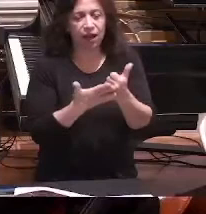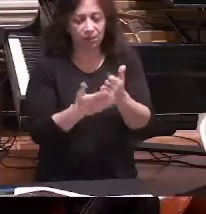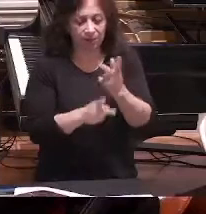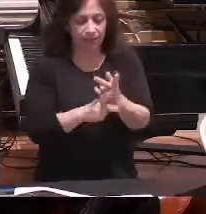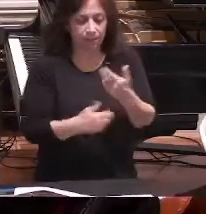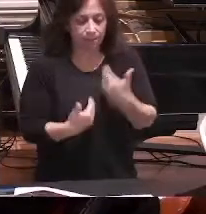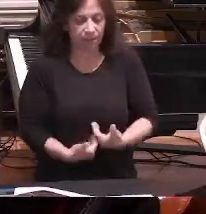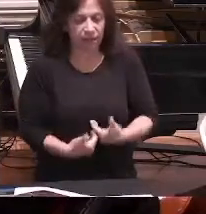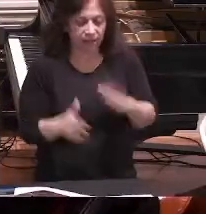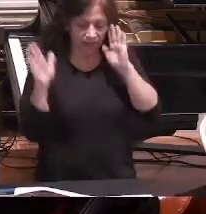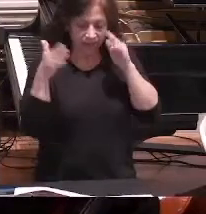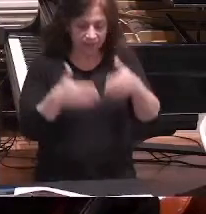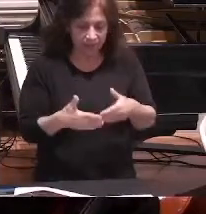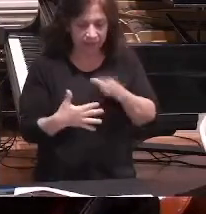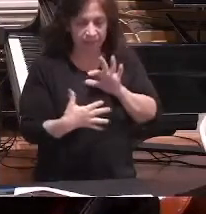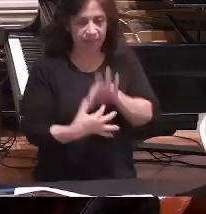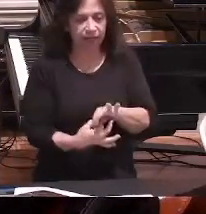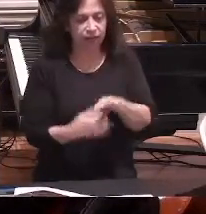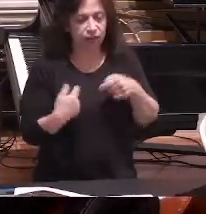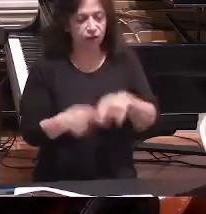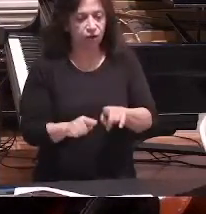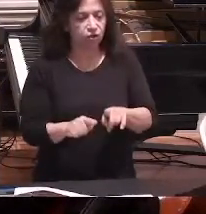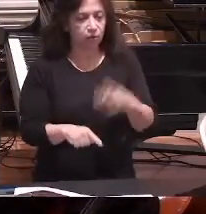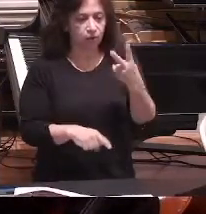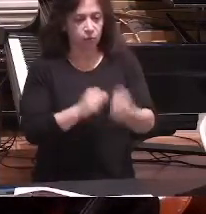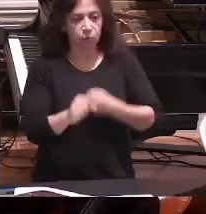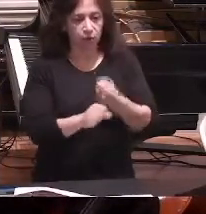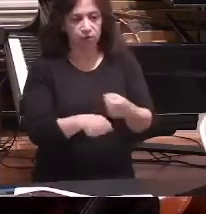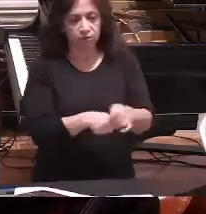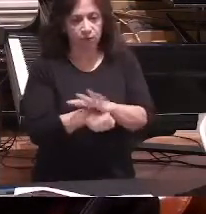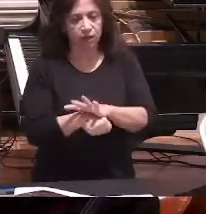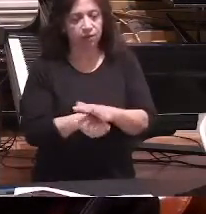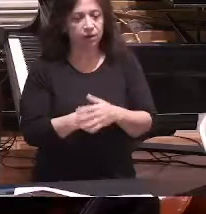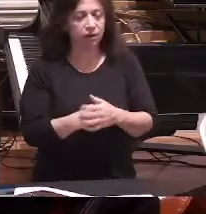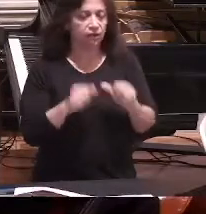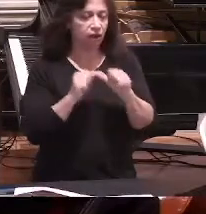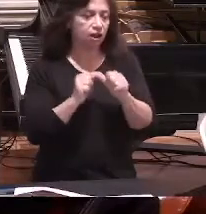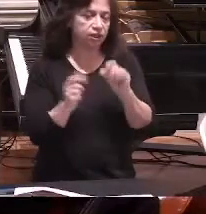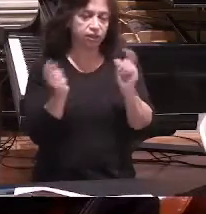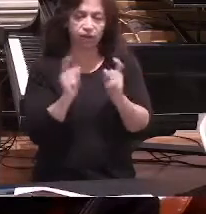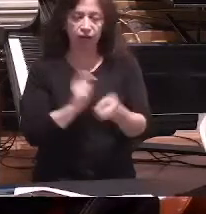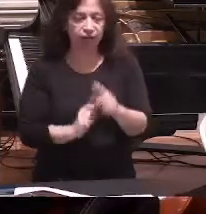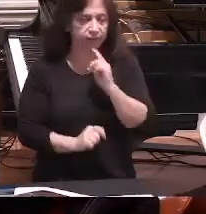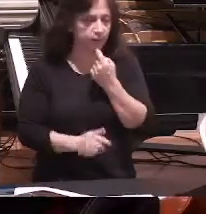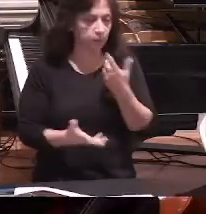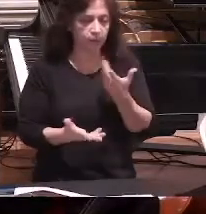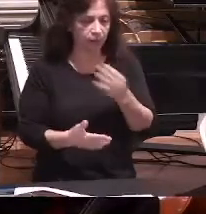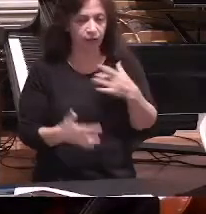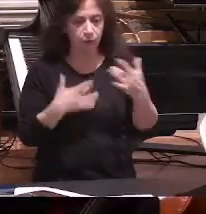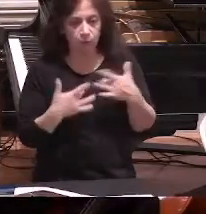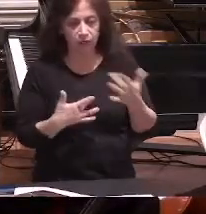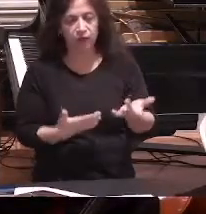me centered and connected during these past 2 years of constant change, disappointment, and